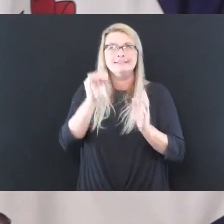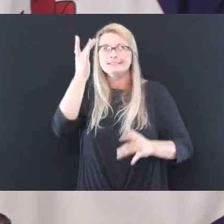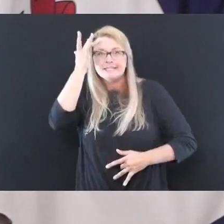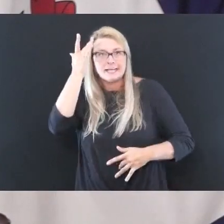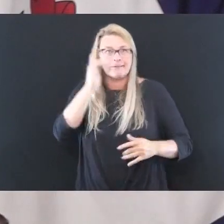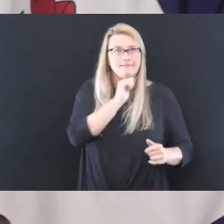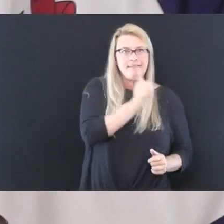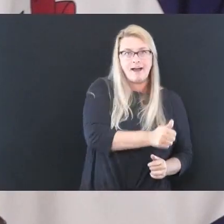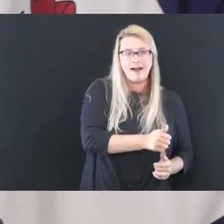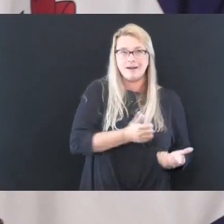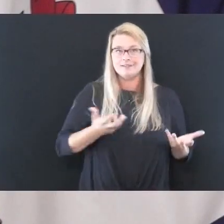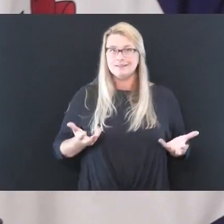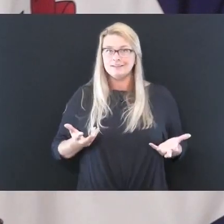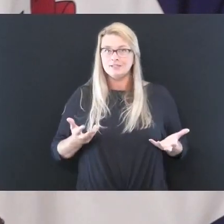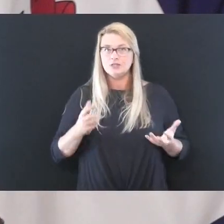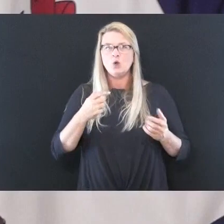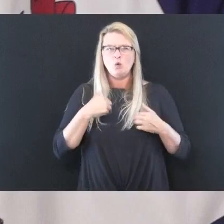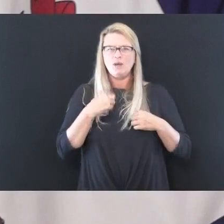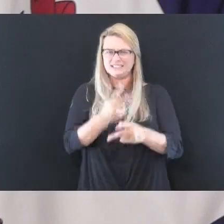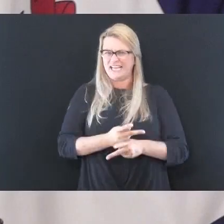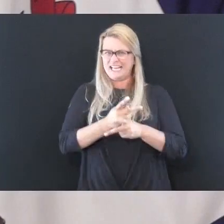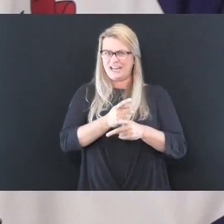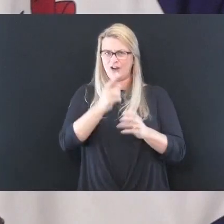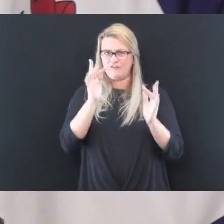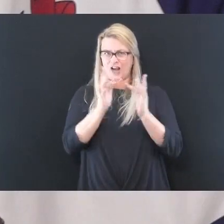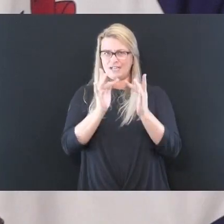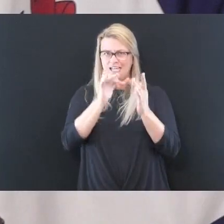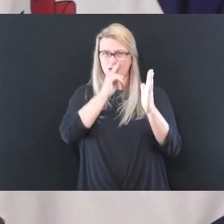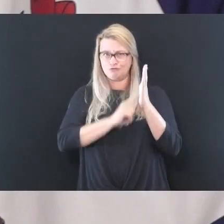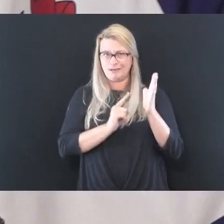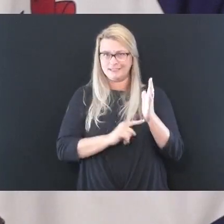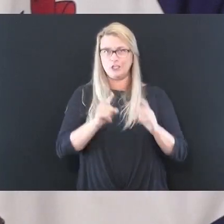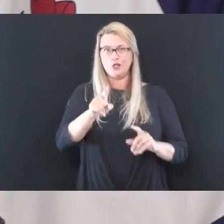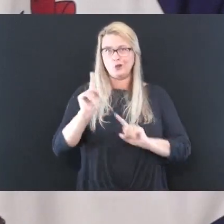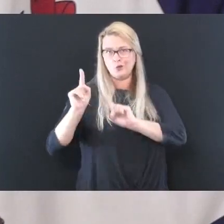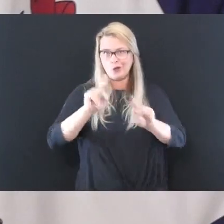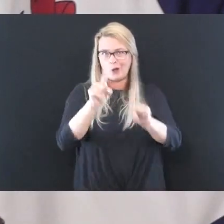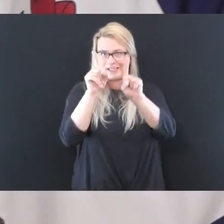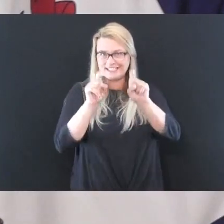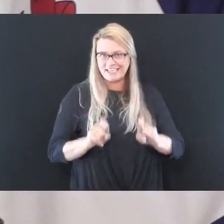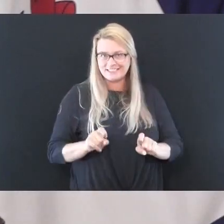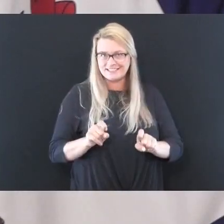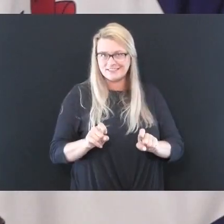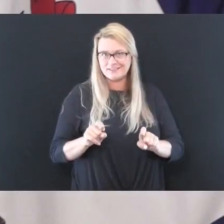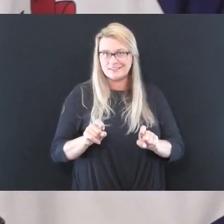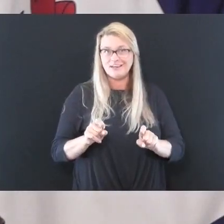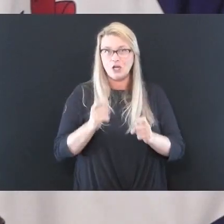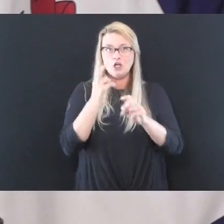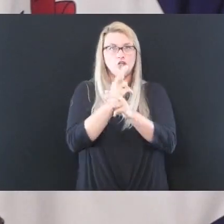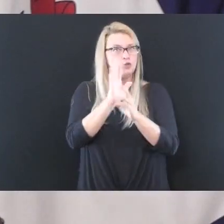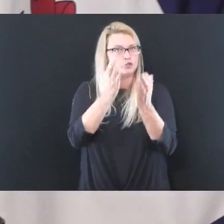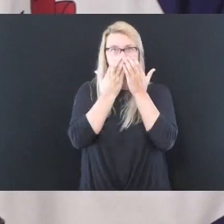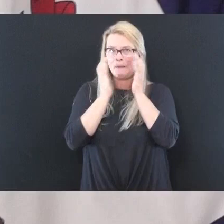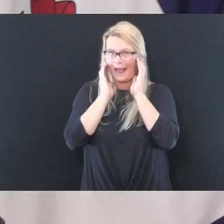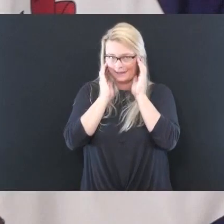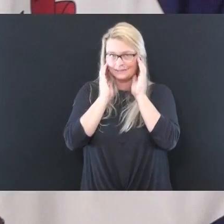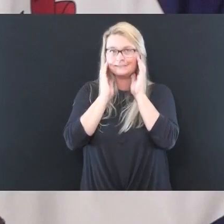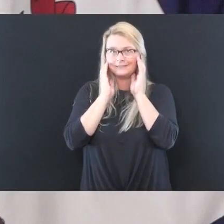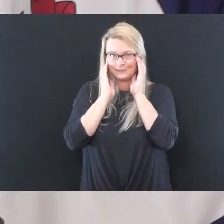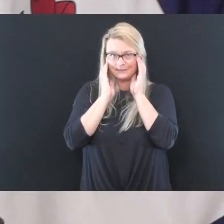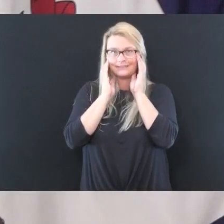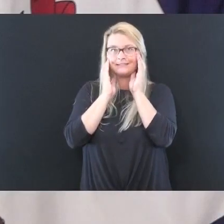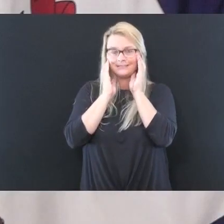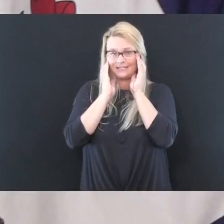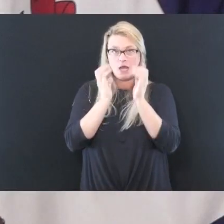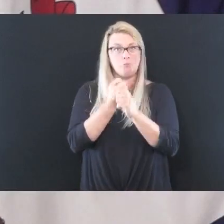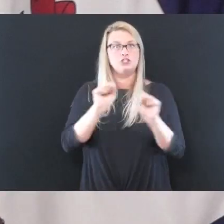So we'll deal with the contact tracing. You come and get tested, wear your mask, absolutely protect